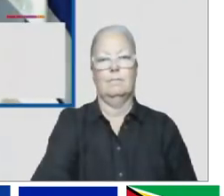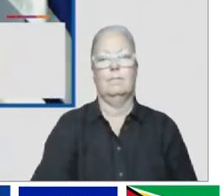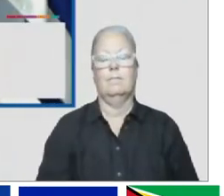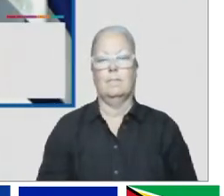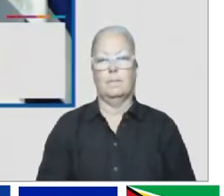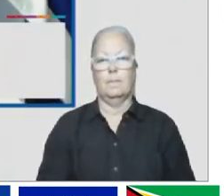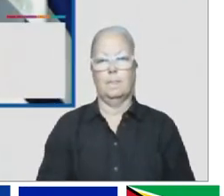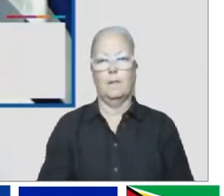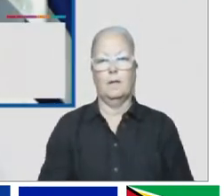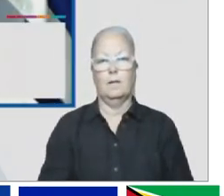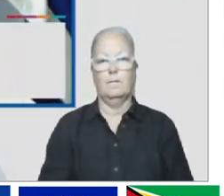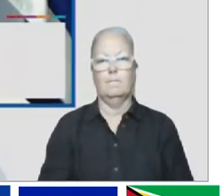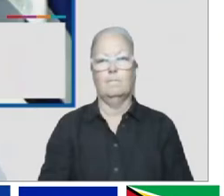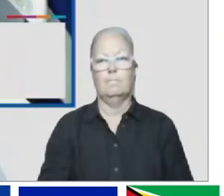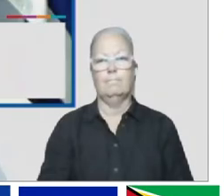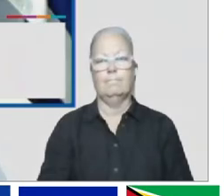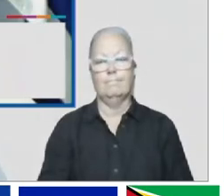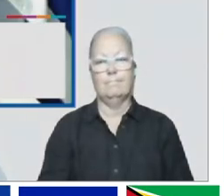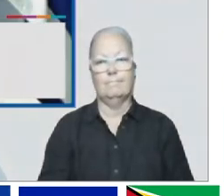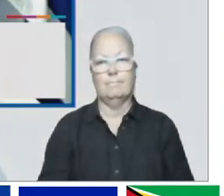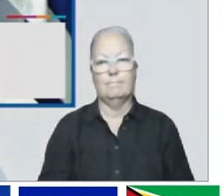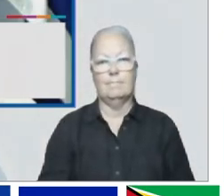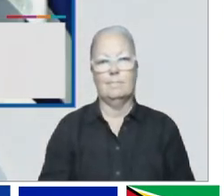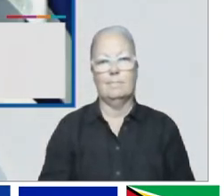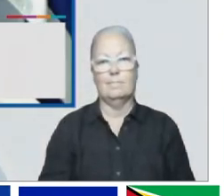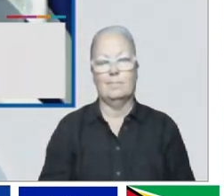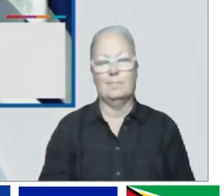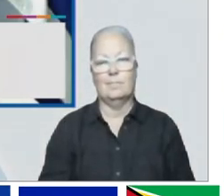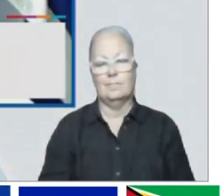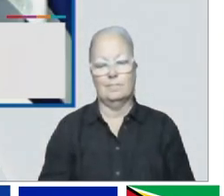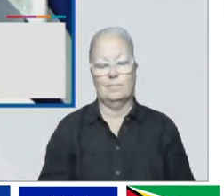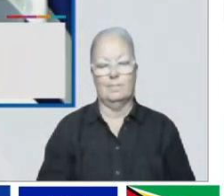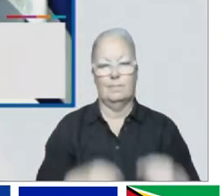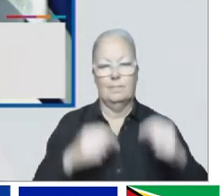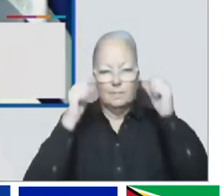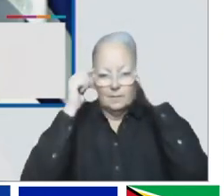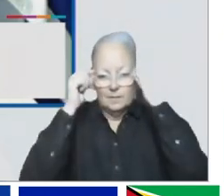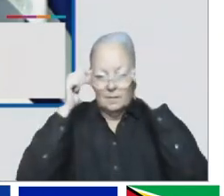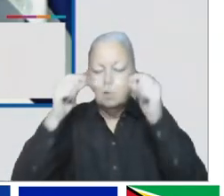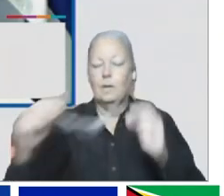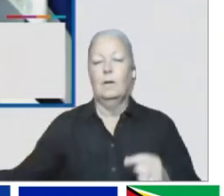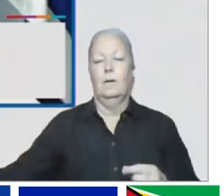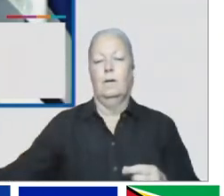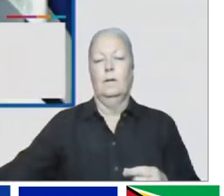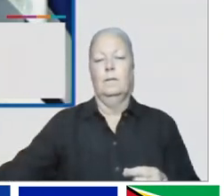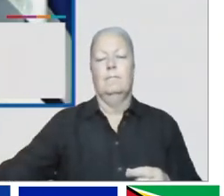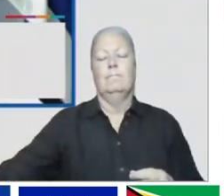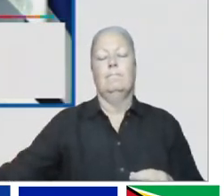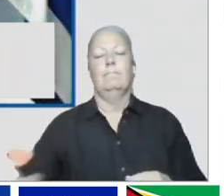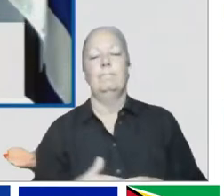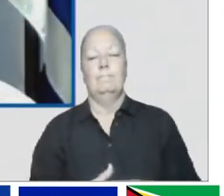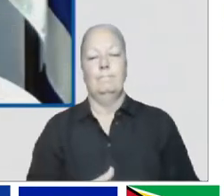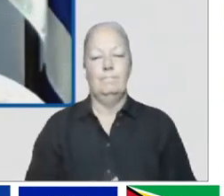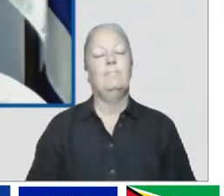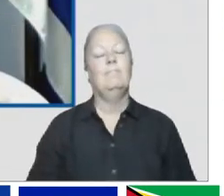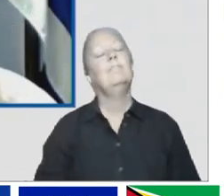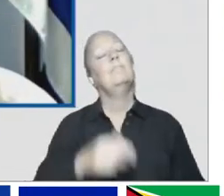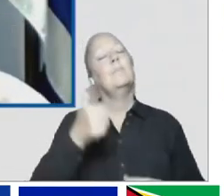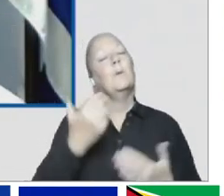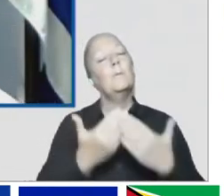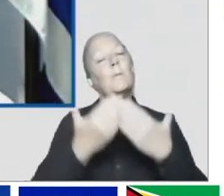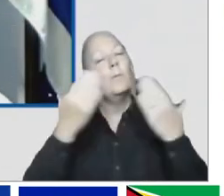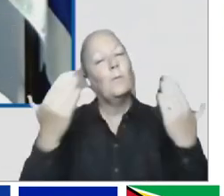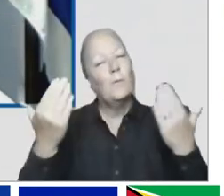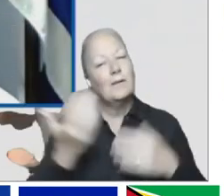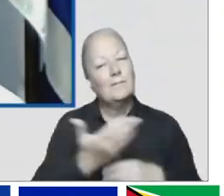Buenos días a todos los integrantes de esta mesa plenaria. Good morning, everyone. I would like to greet all